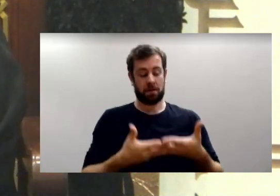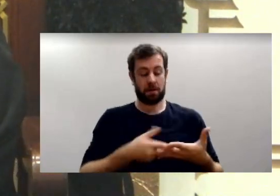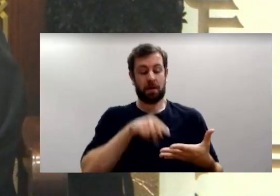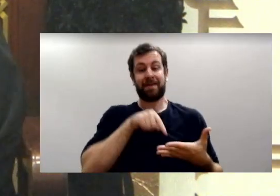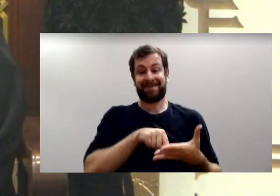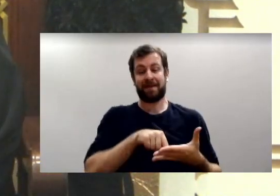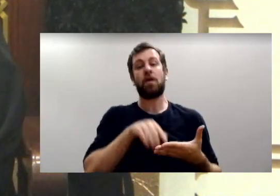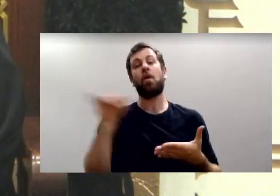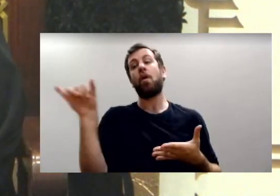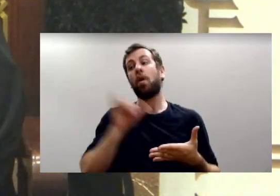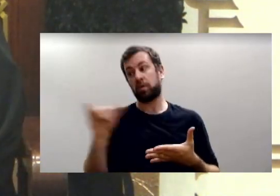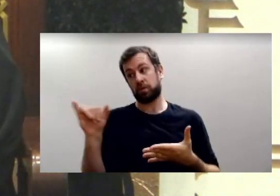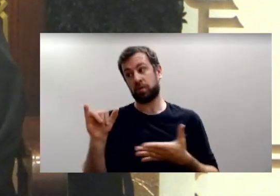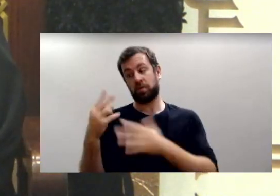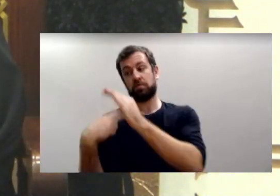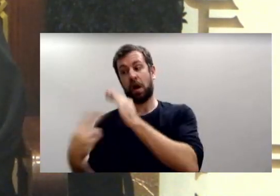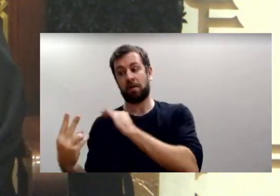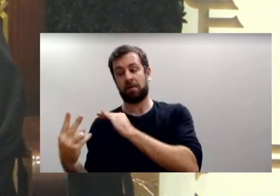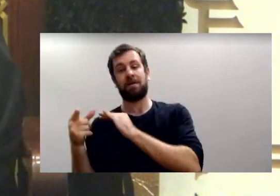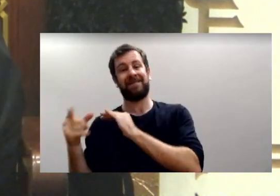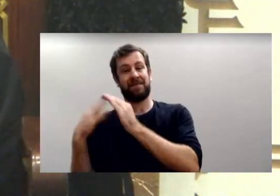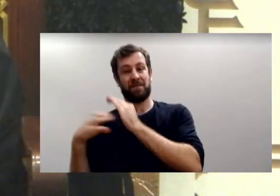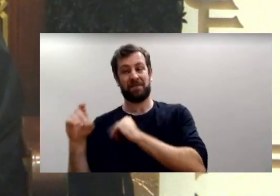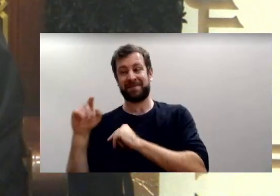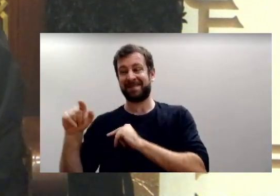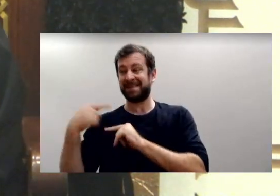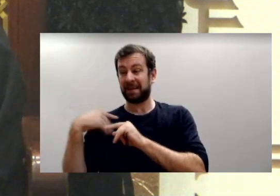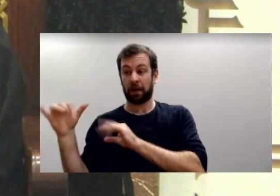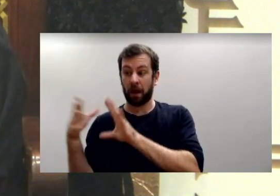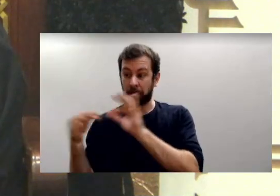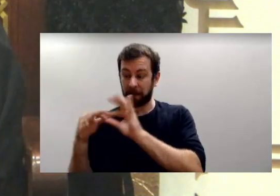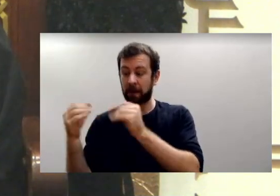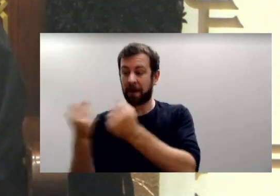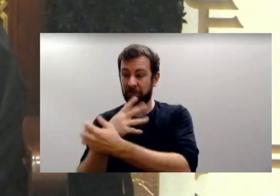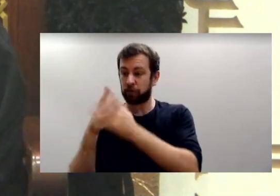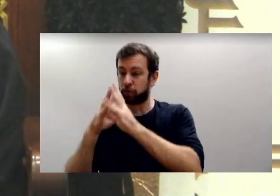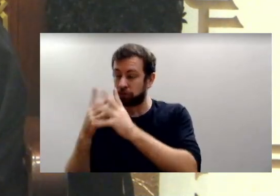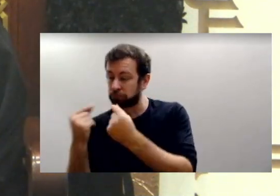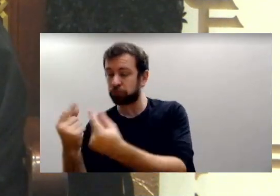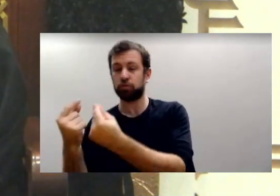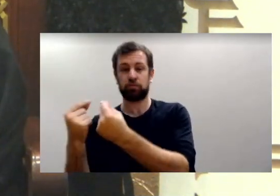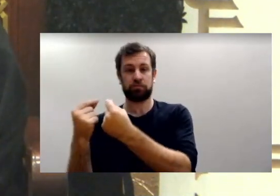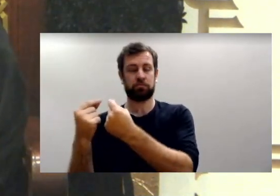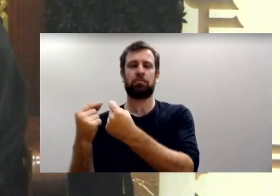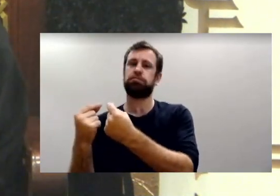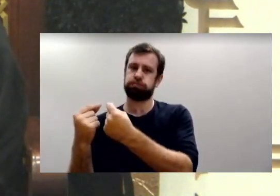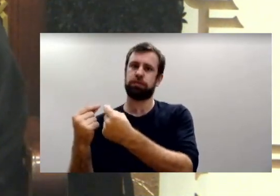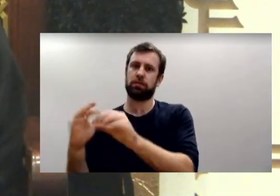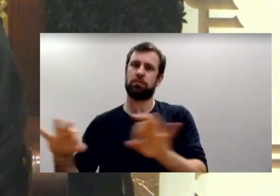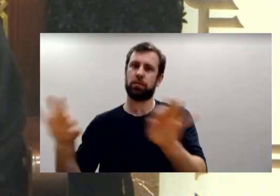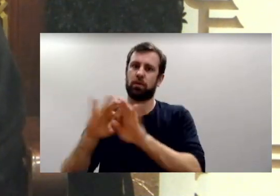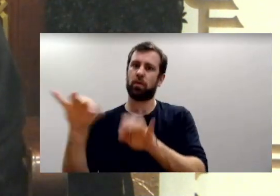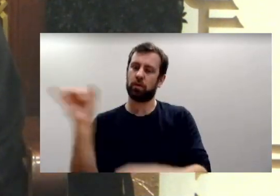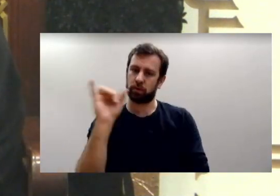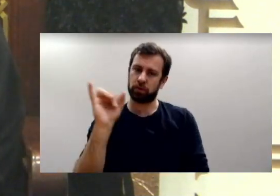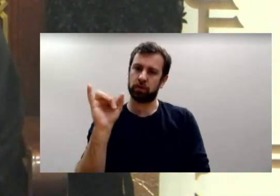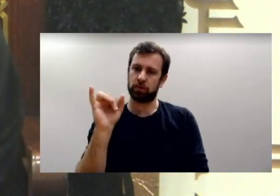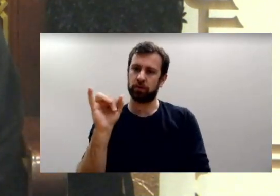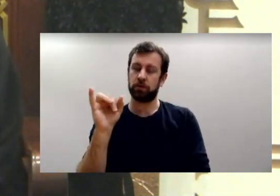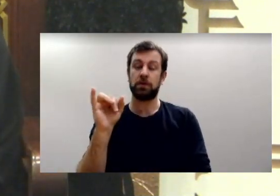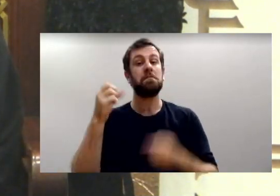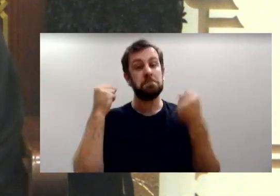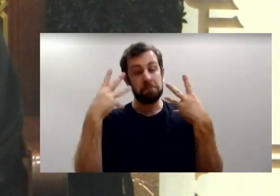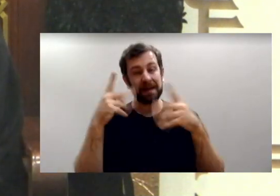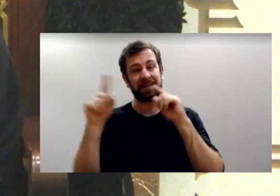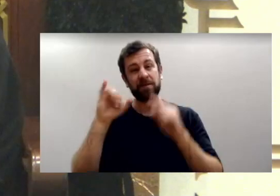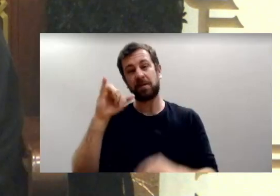upon us. When you look at the ayat of Quran, you will see Allah subhanahu wa ta'ala himself says that there are many, many ayat which are